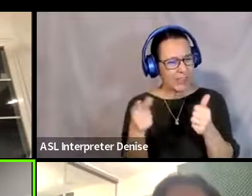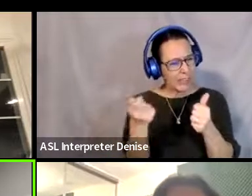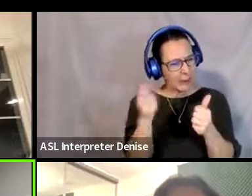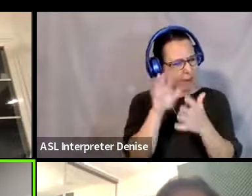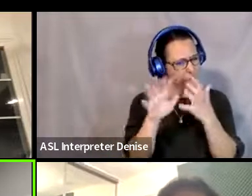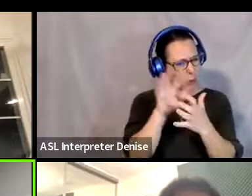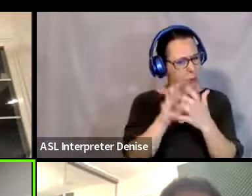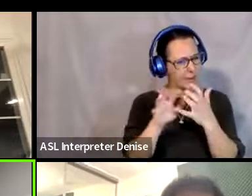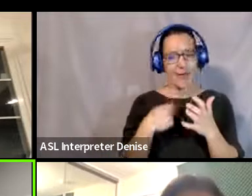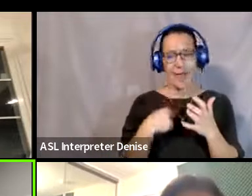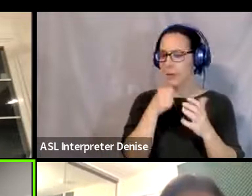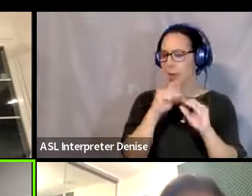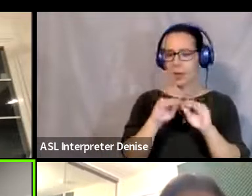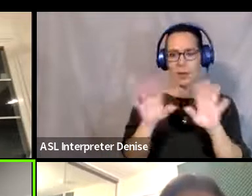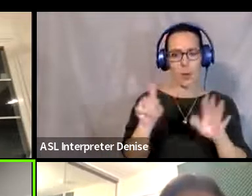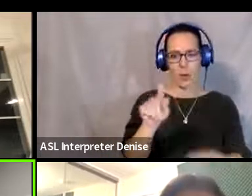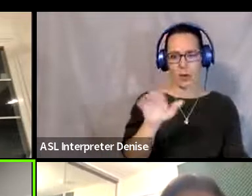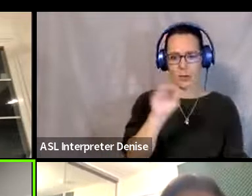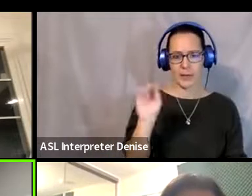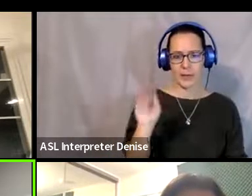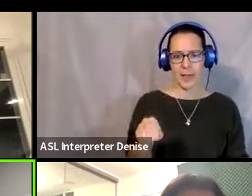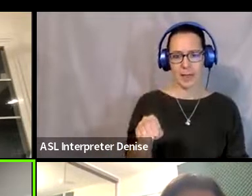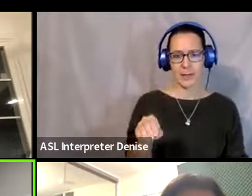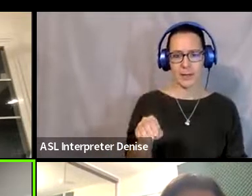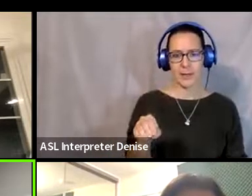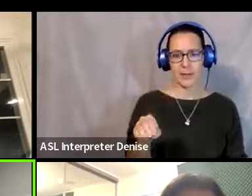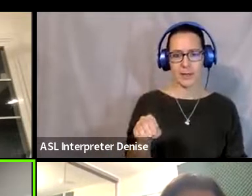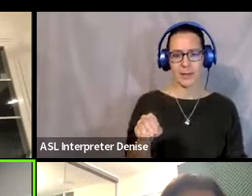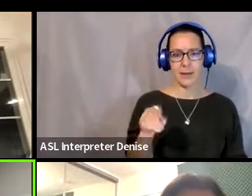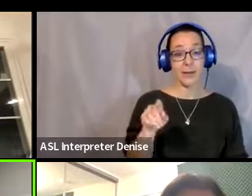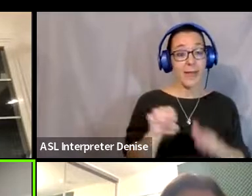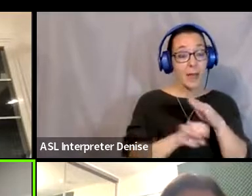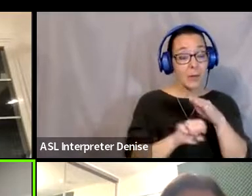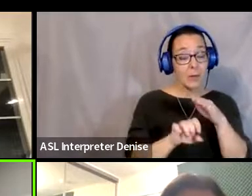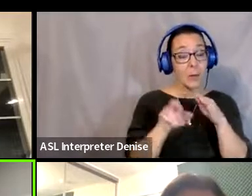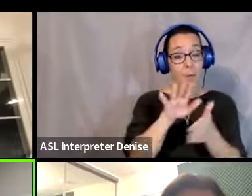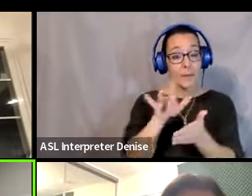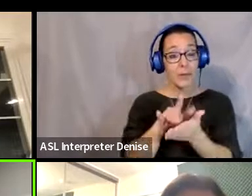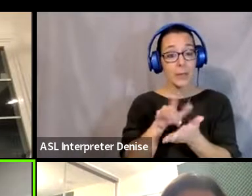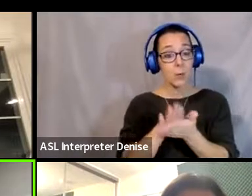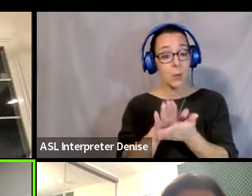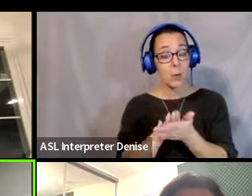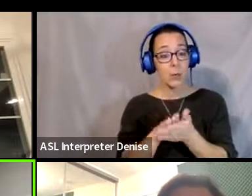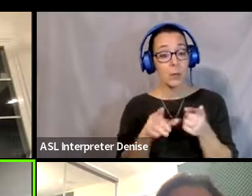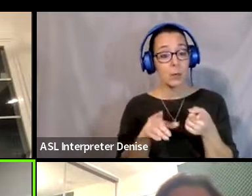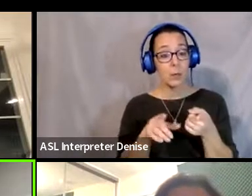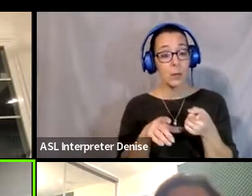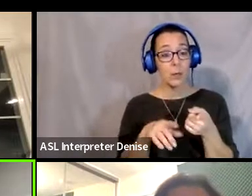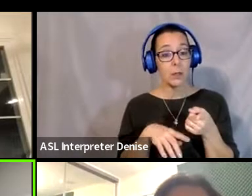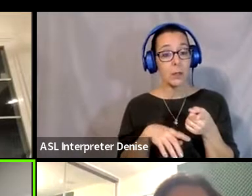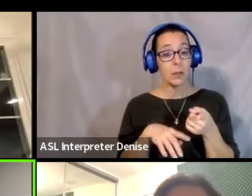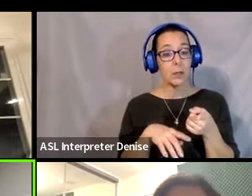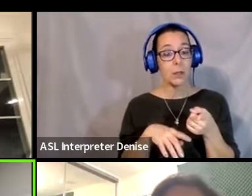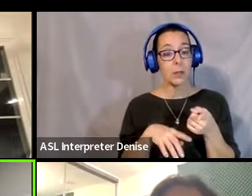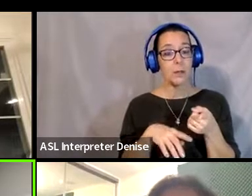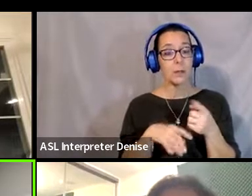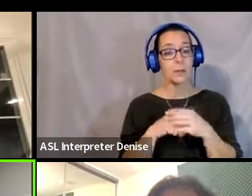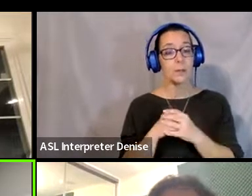I'm not clear whether it's at the elementary or the middle school level.